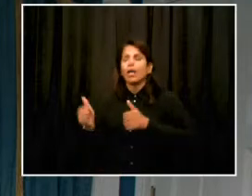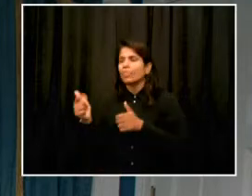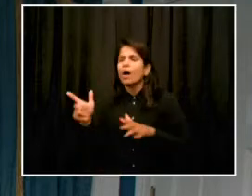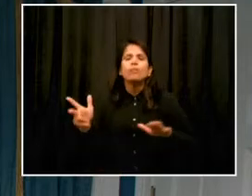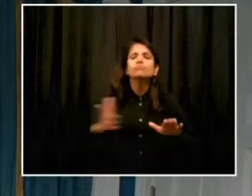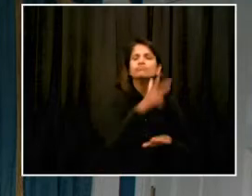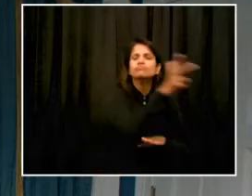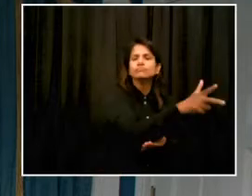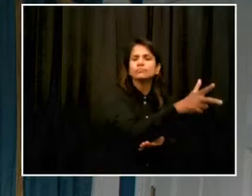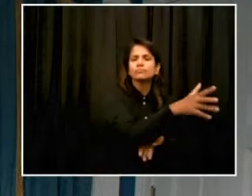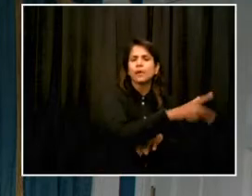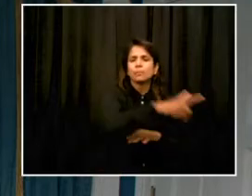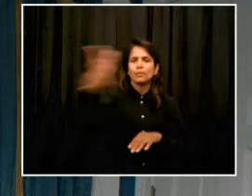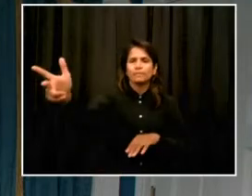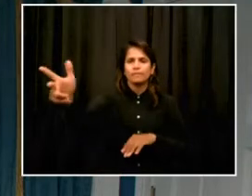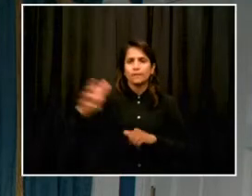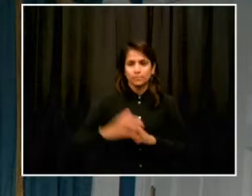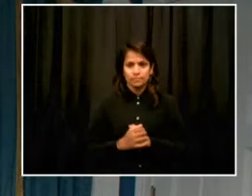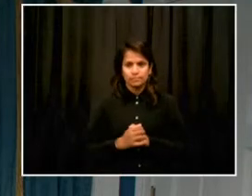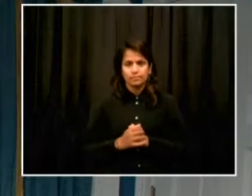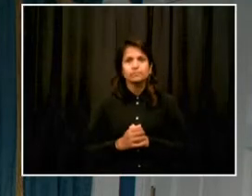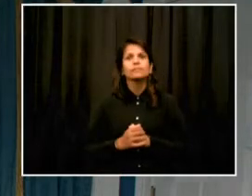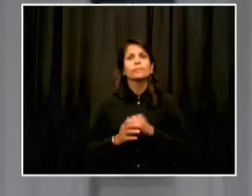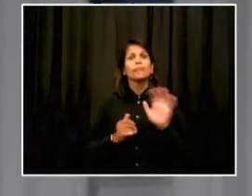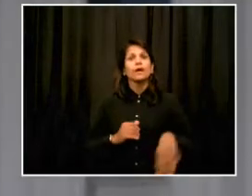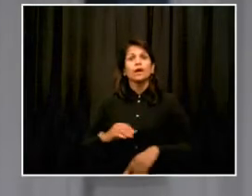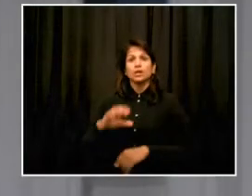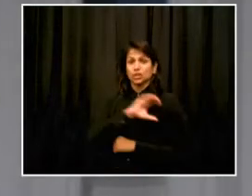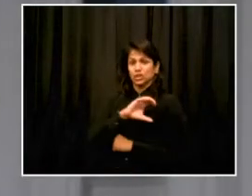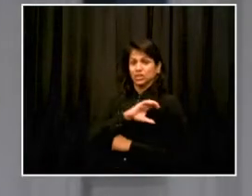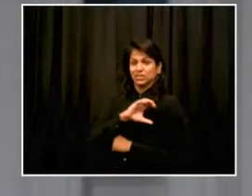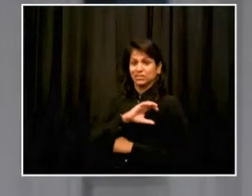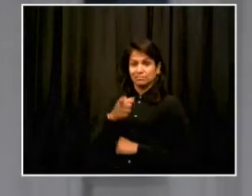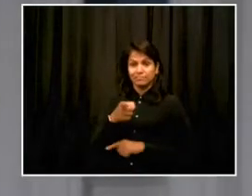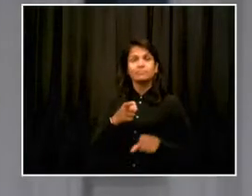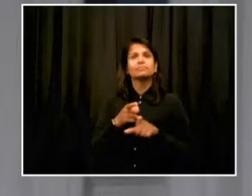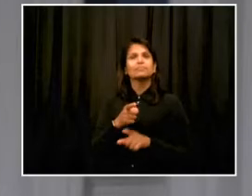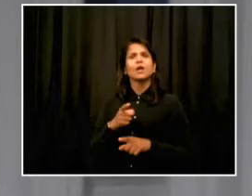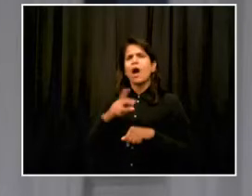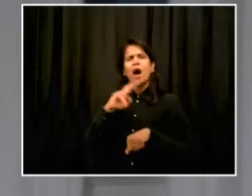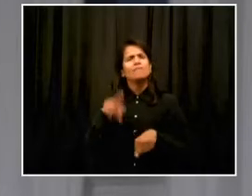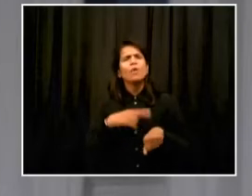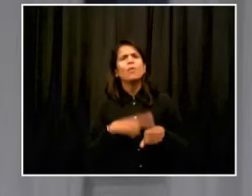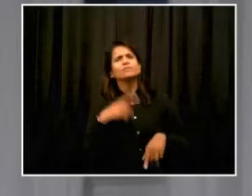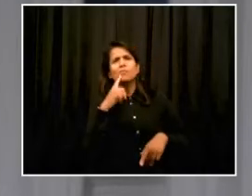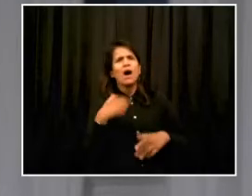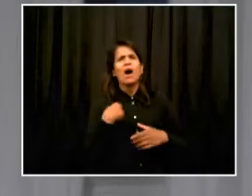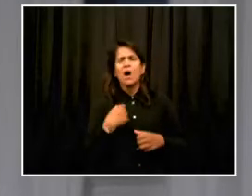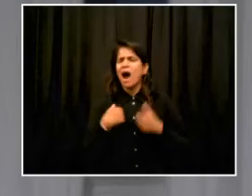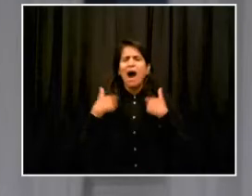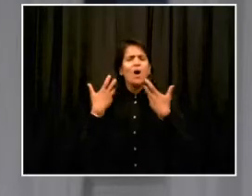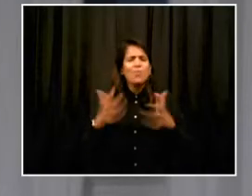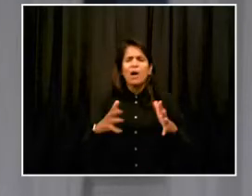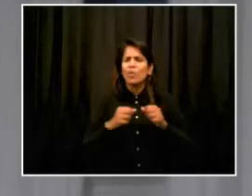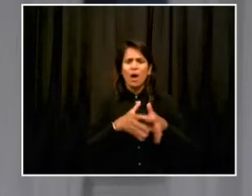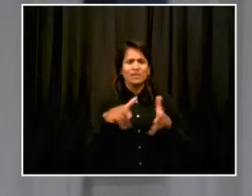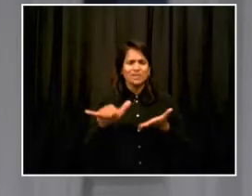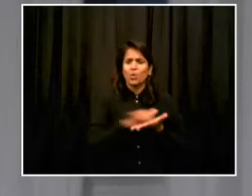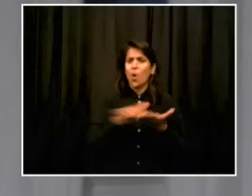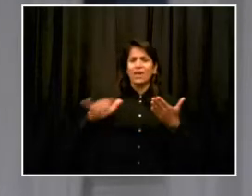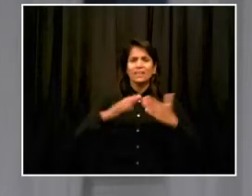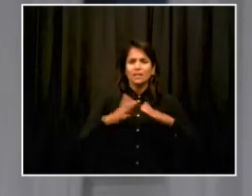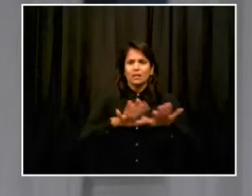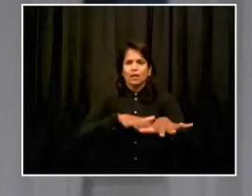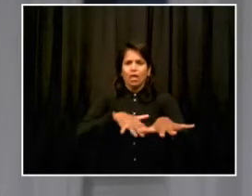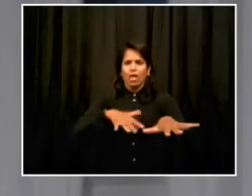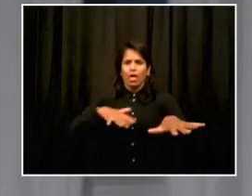component. We don't want to back up traffic when it's unnecessary. So with the sheriff vehicles, many of them have license plate reader technology, so we can identify